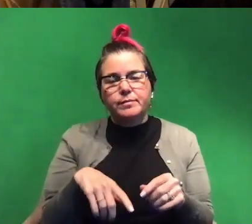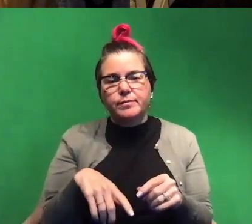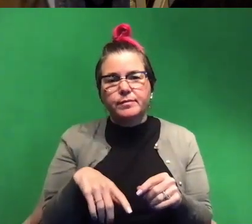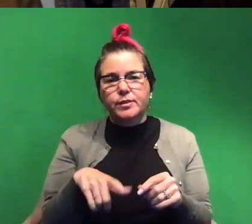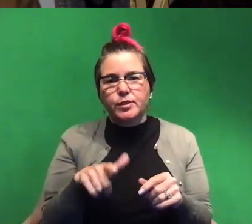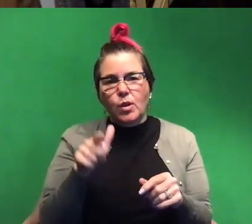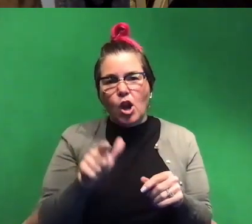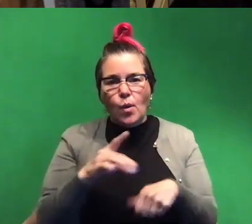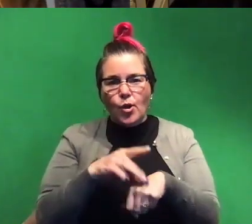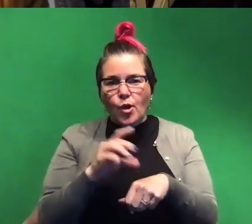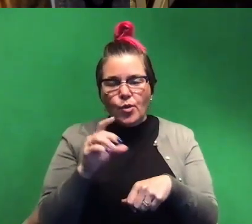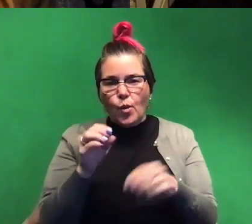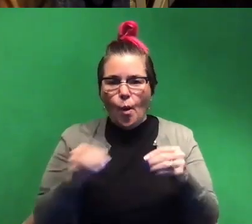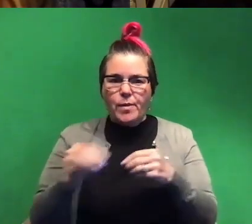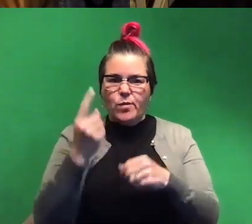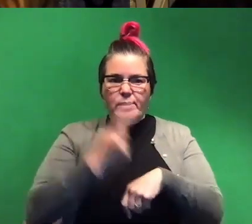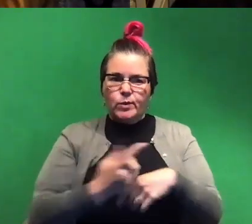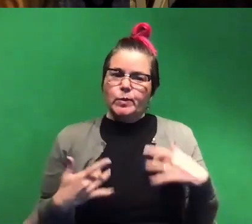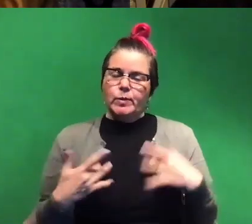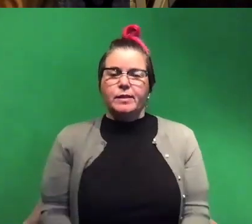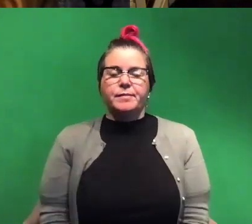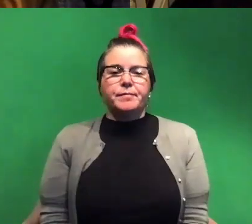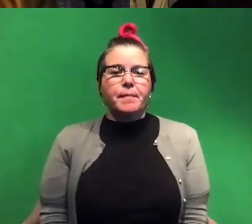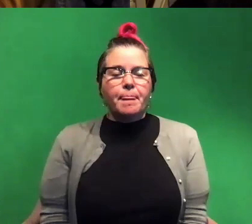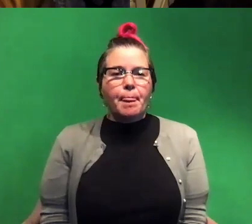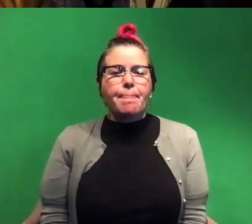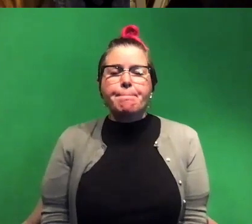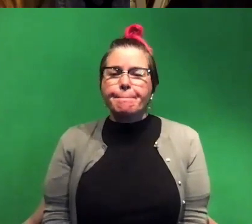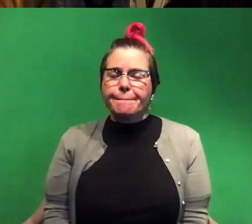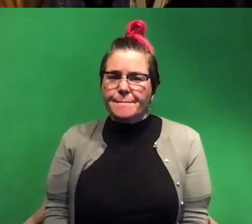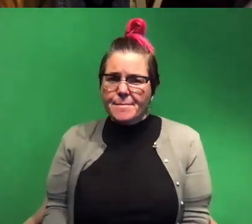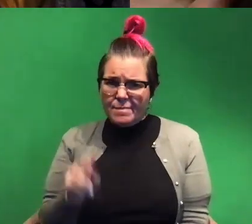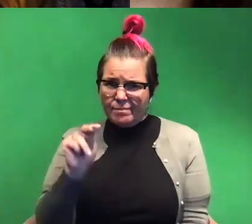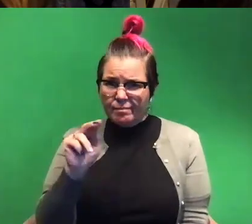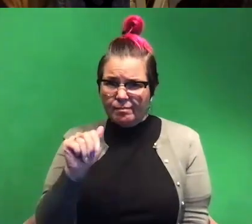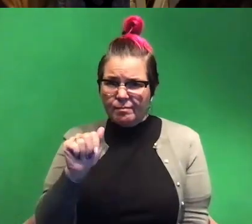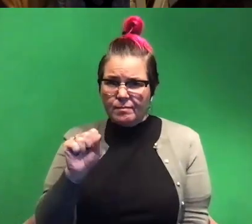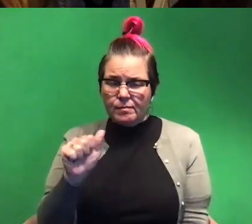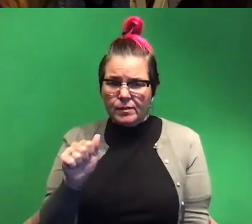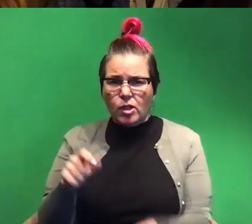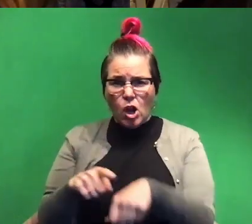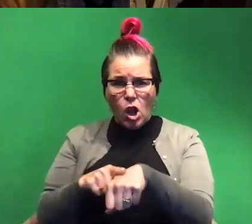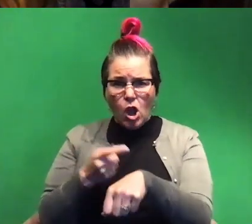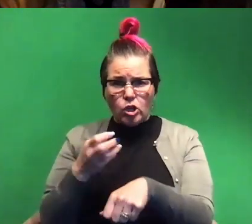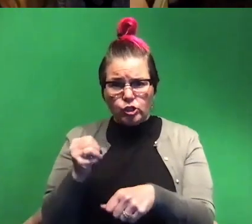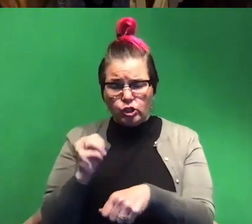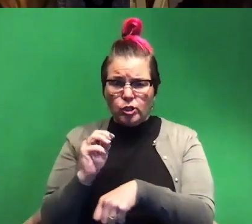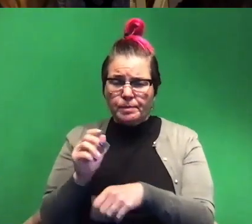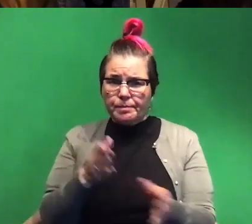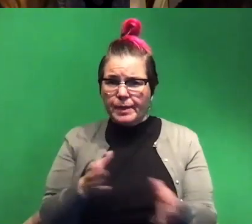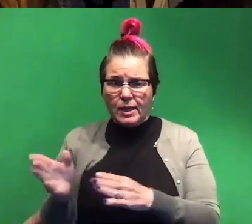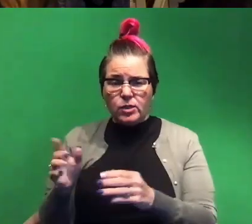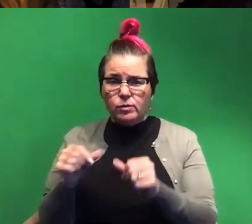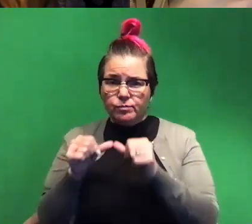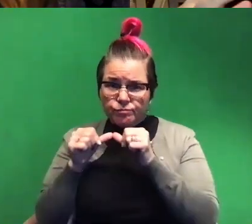exciting. Yeah. Awesome. So do we know, is NASA like long-term planning to establish a permanent